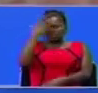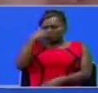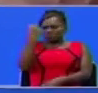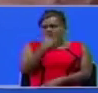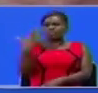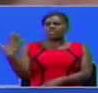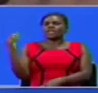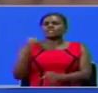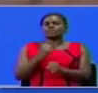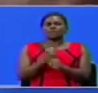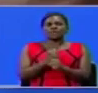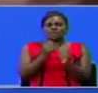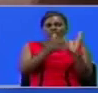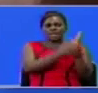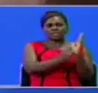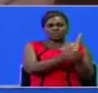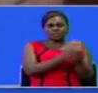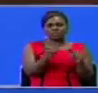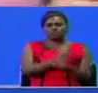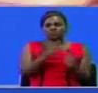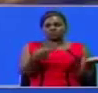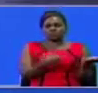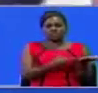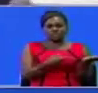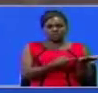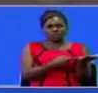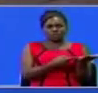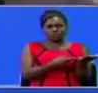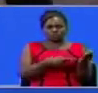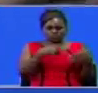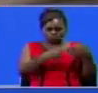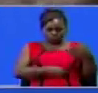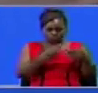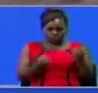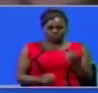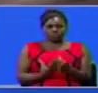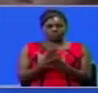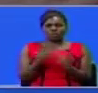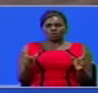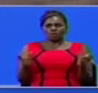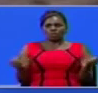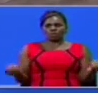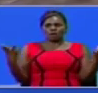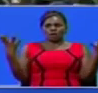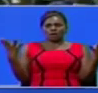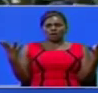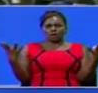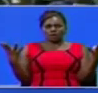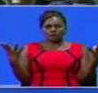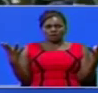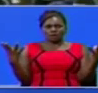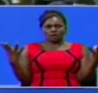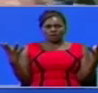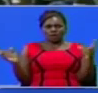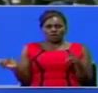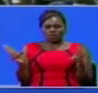product. The experts use technology to make a biodigester, which produces methane gas for cooking and lighting.